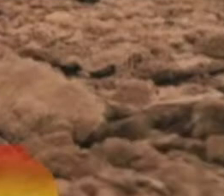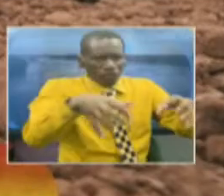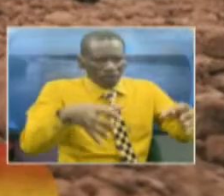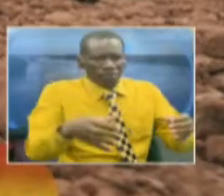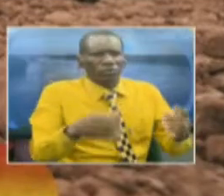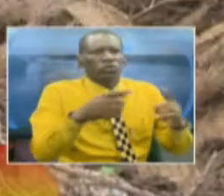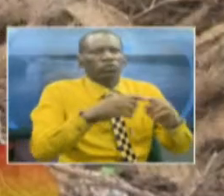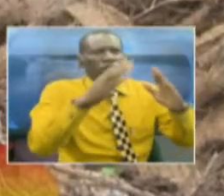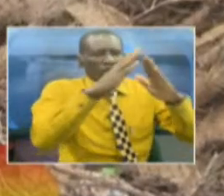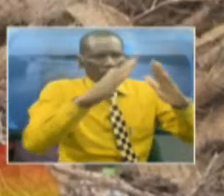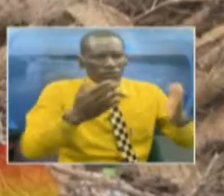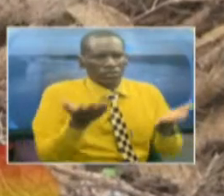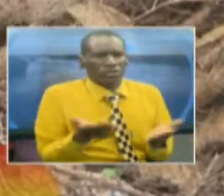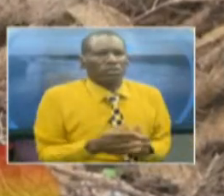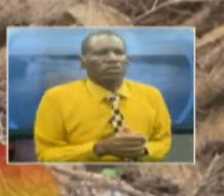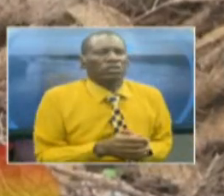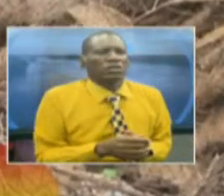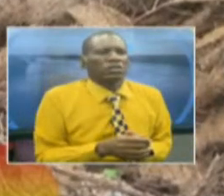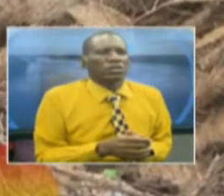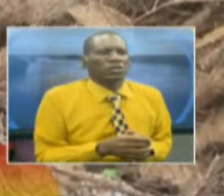to households.